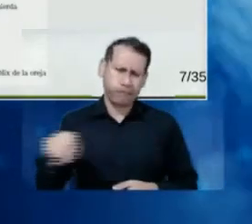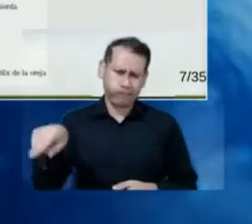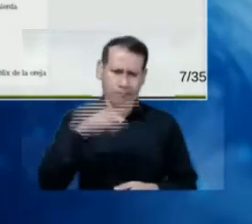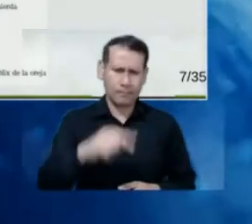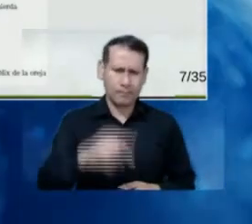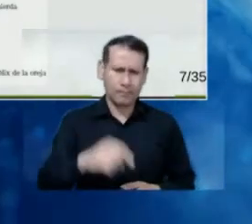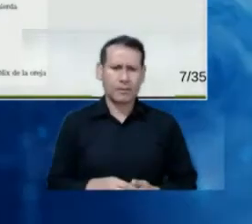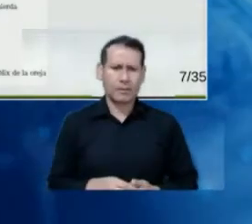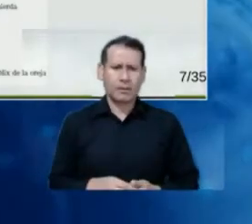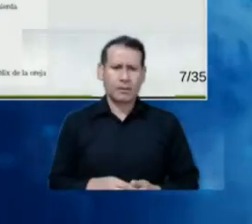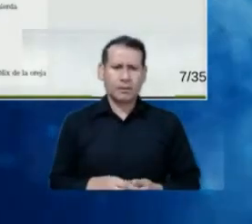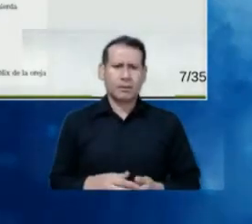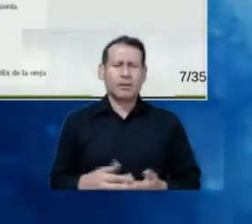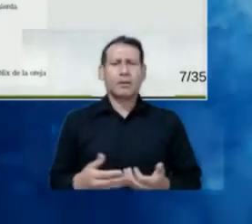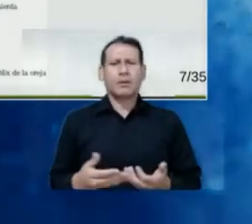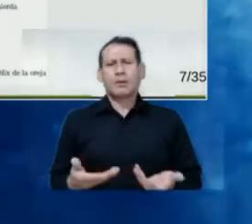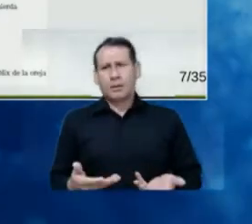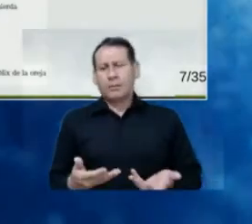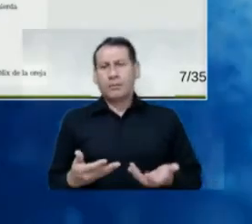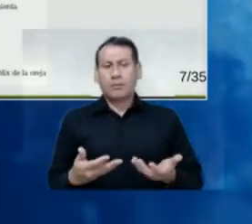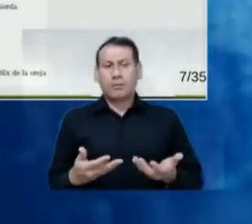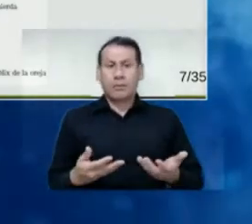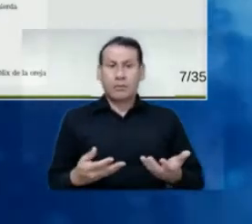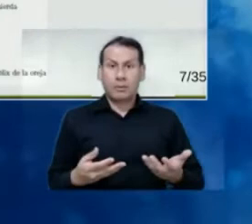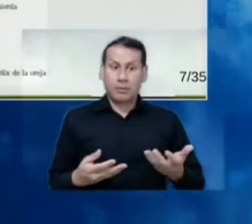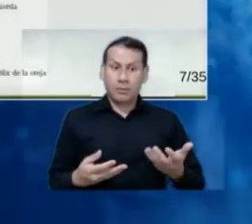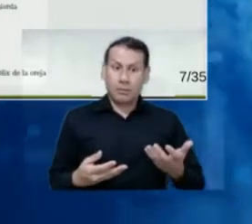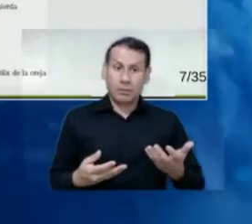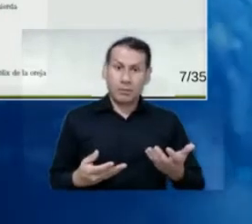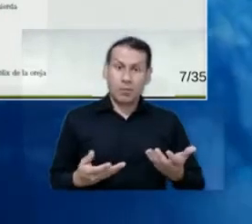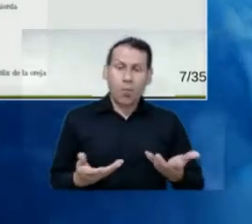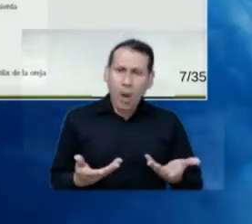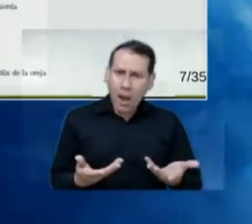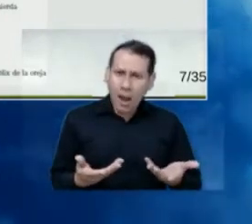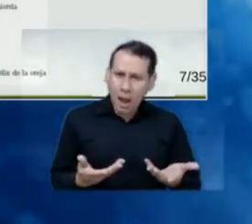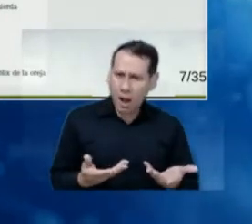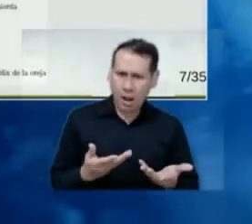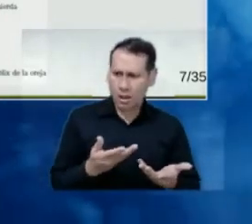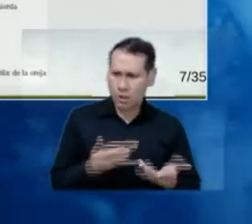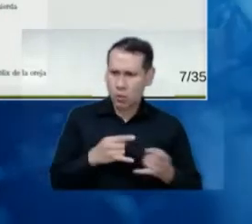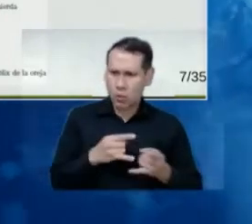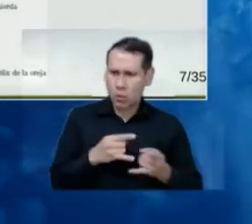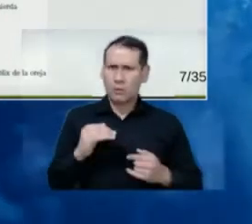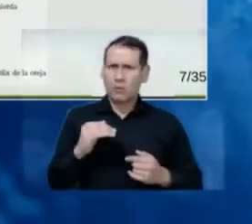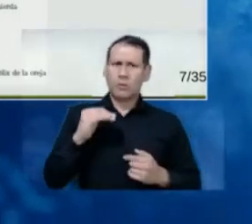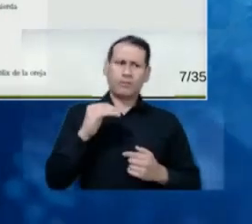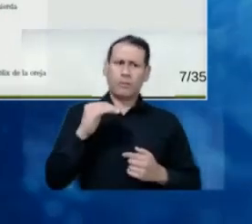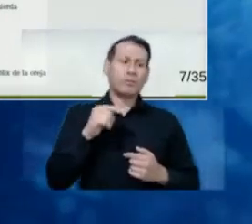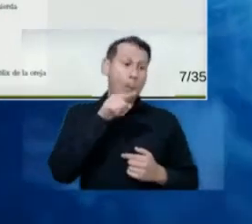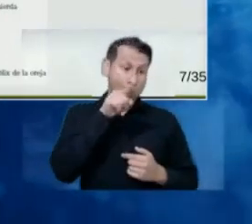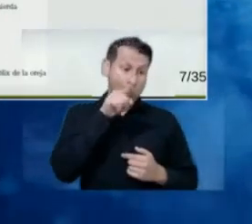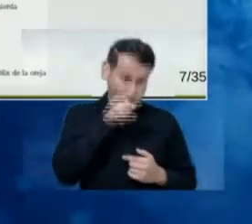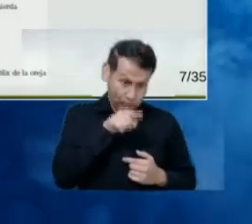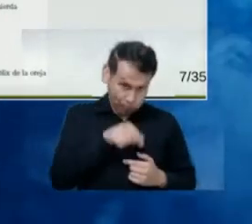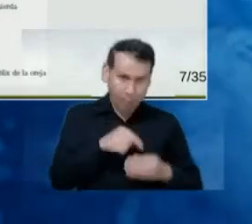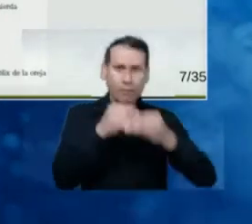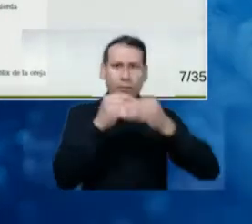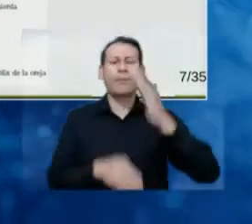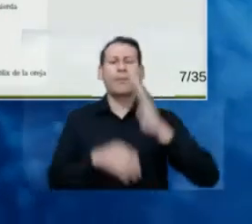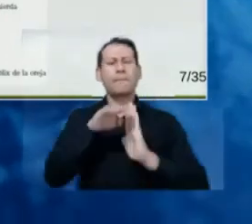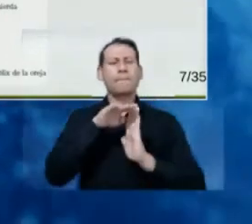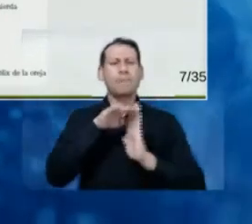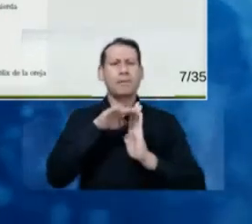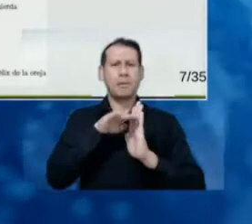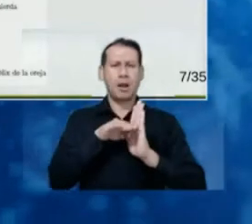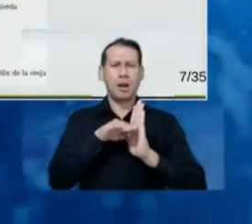in a more and the higher ones of the ones that we have considered. So here we have some parameters. Let's just say